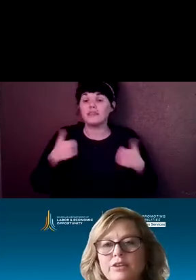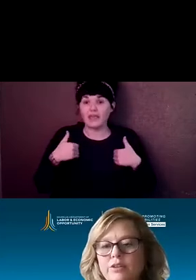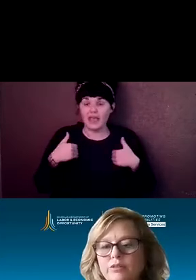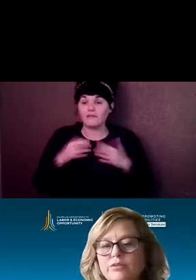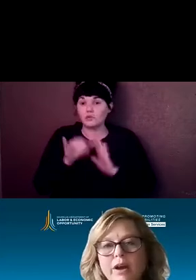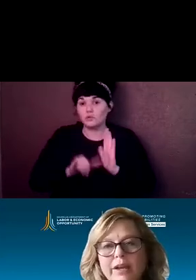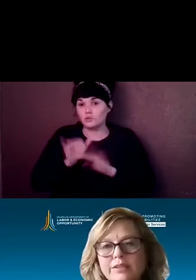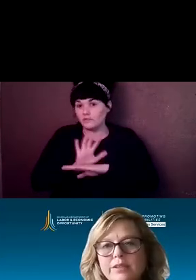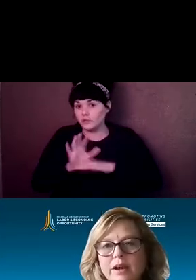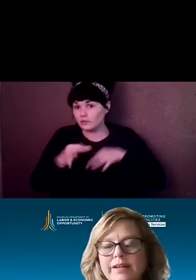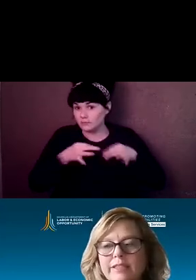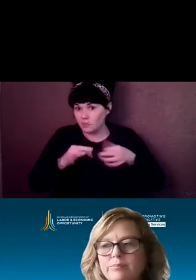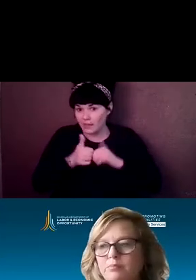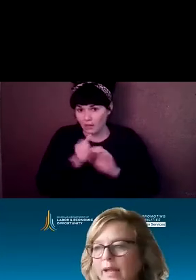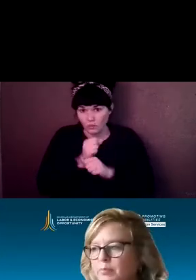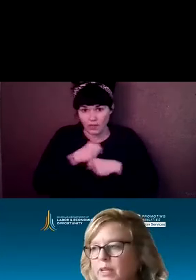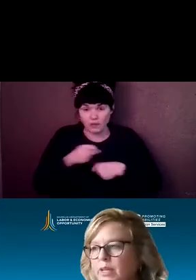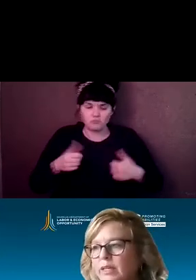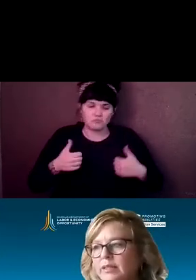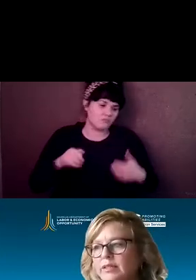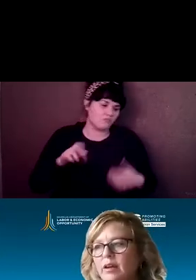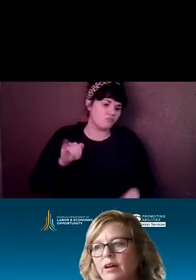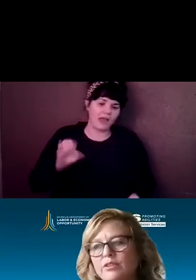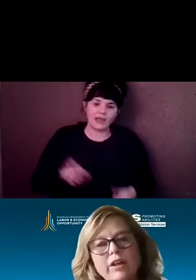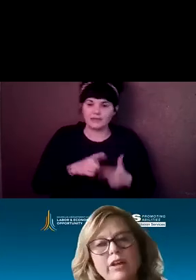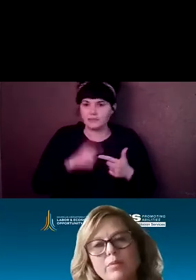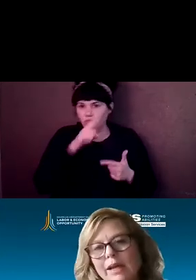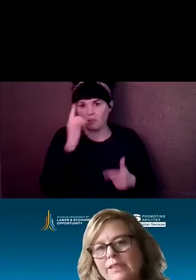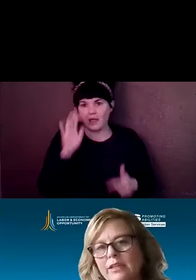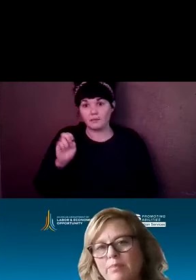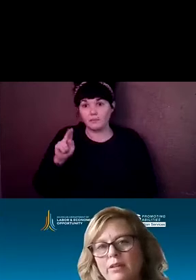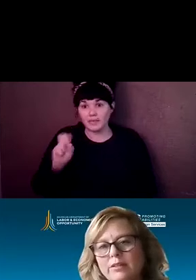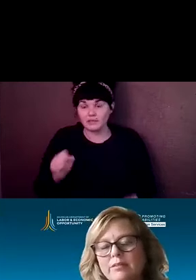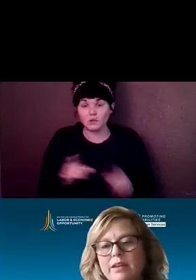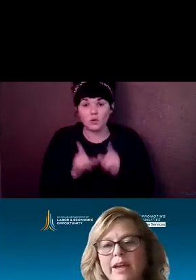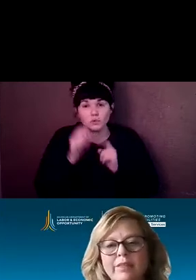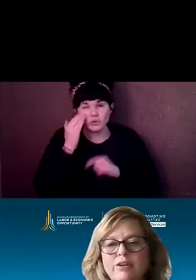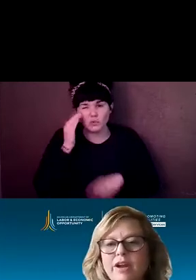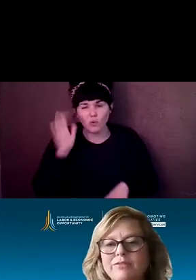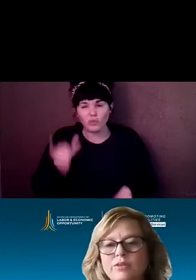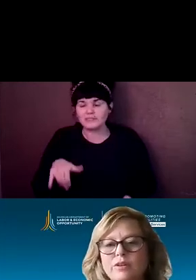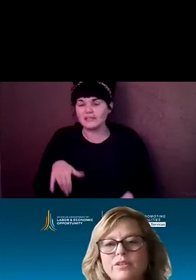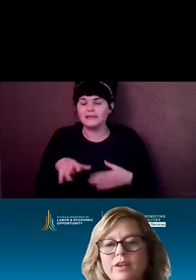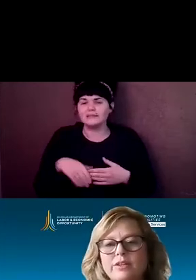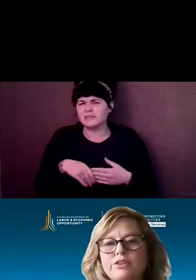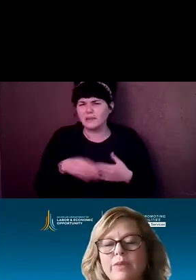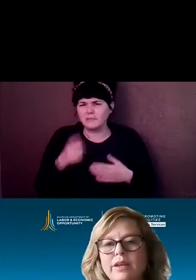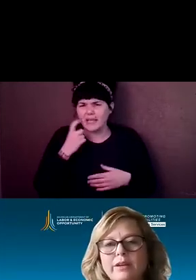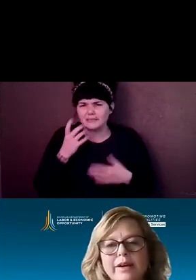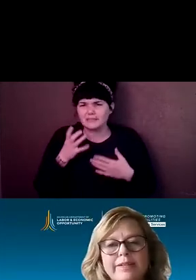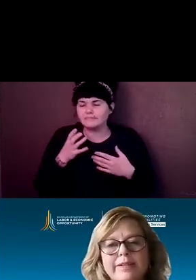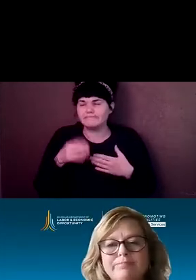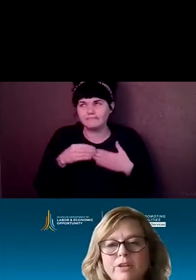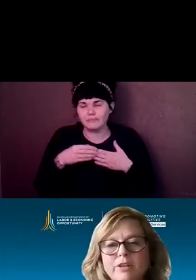You can use rice, black beans, also like the plastic pellets that are at the craft stores to